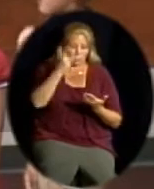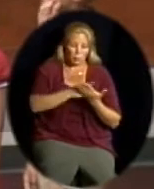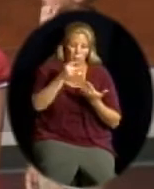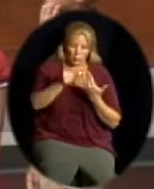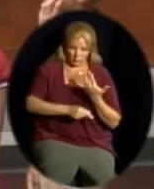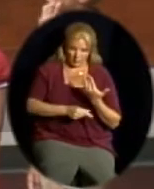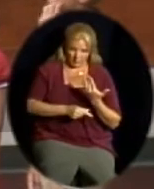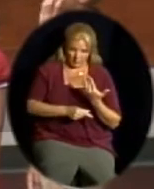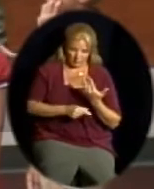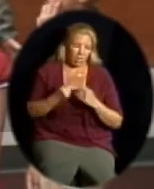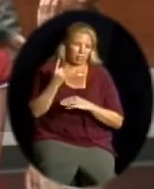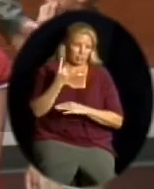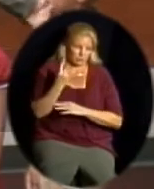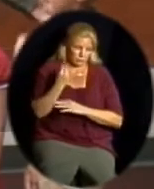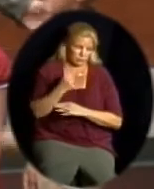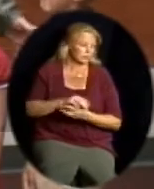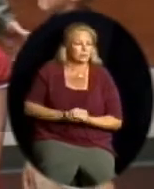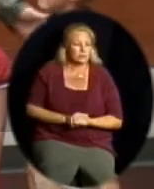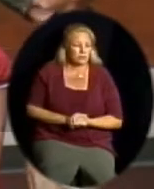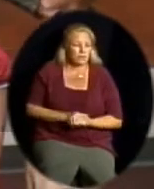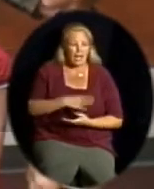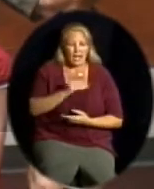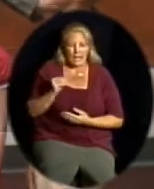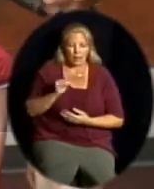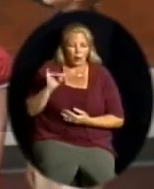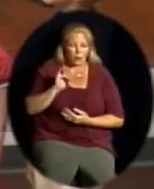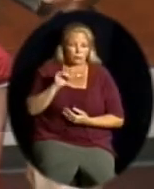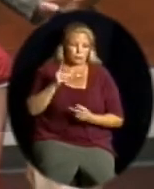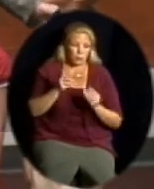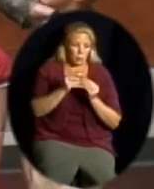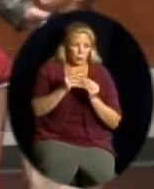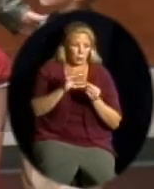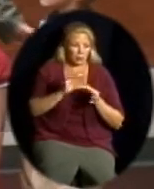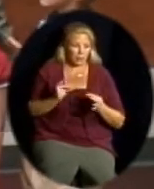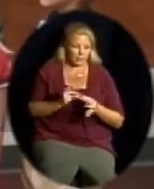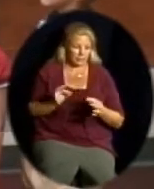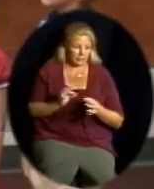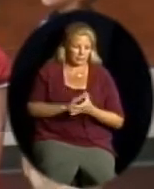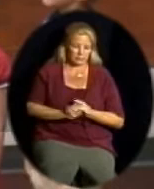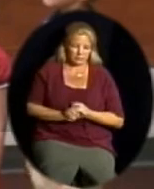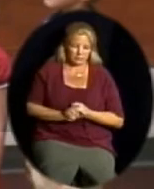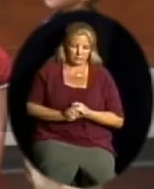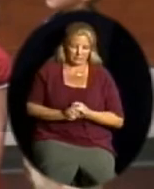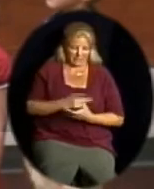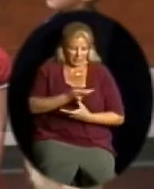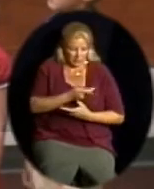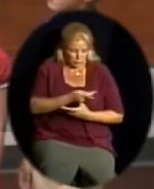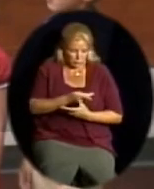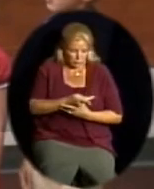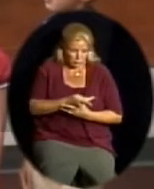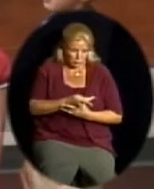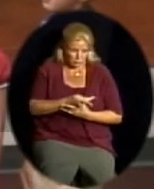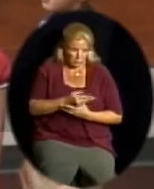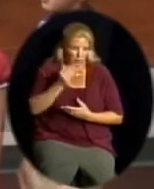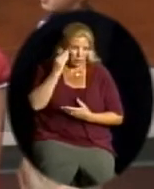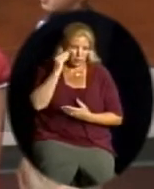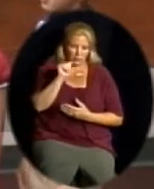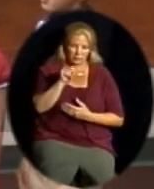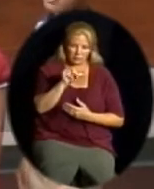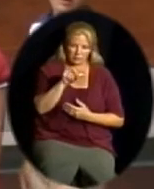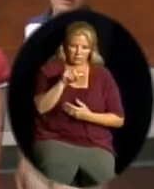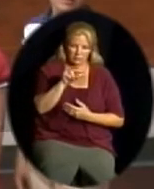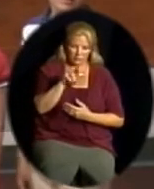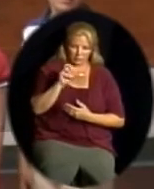these students last year. And then one other comment I'd like to make, I think both of these young people know Andrew